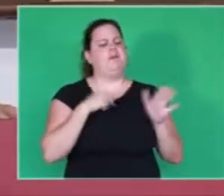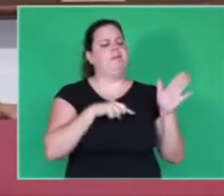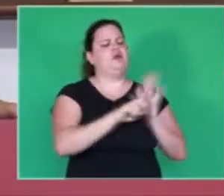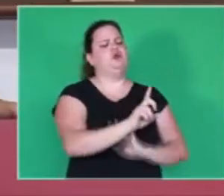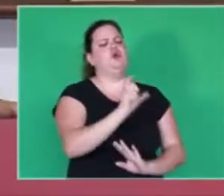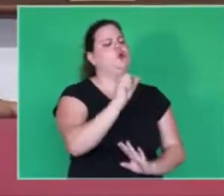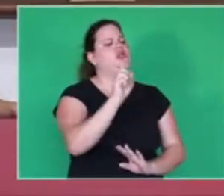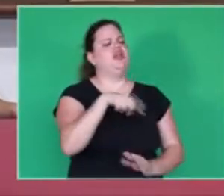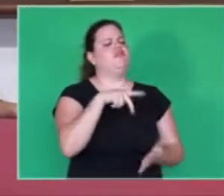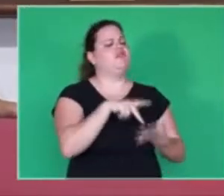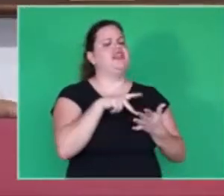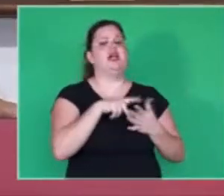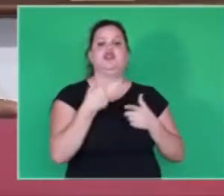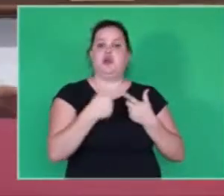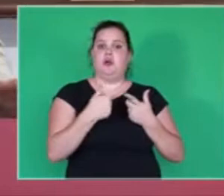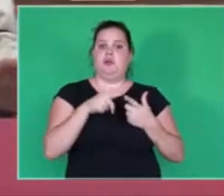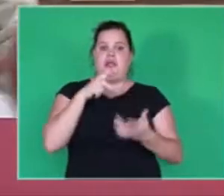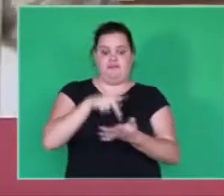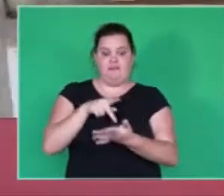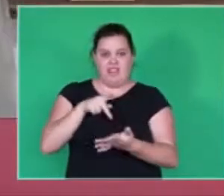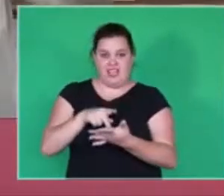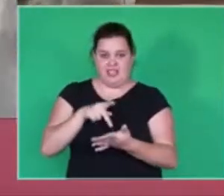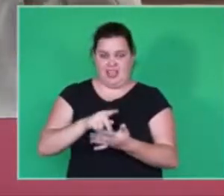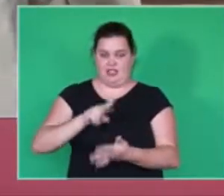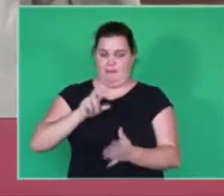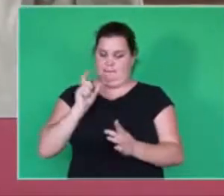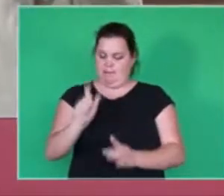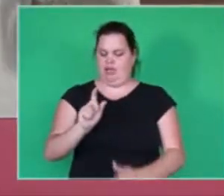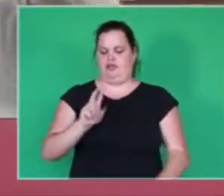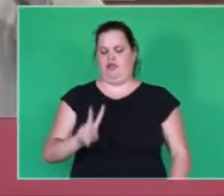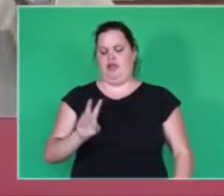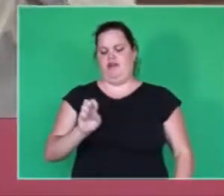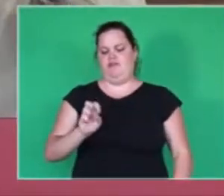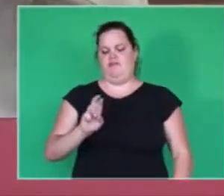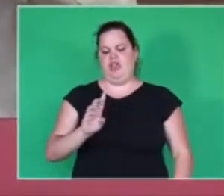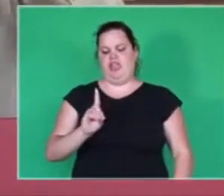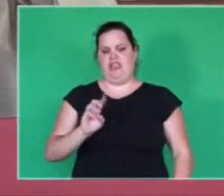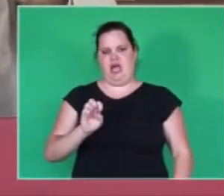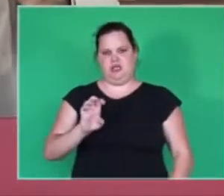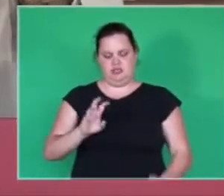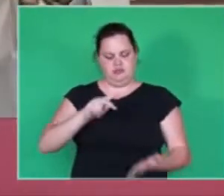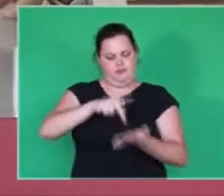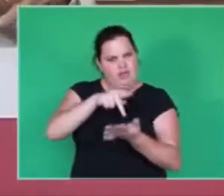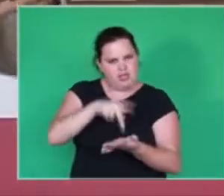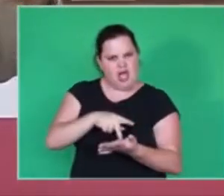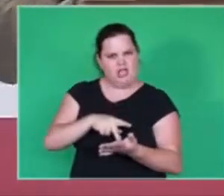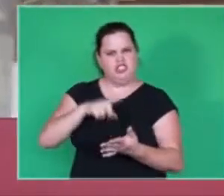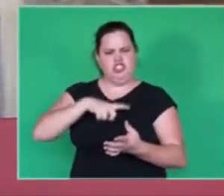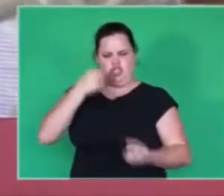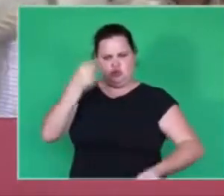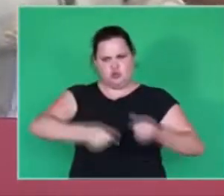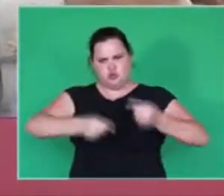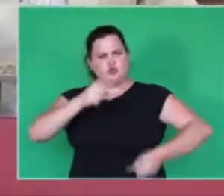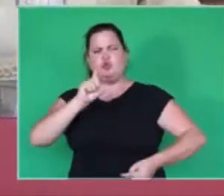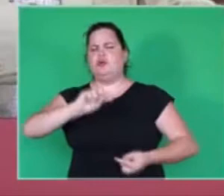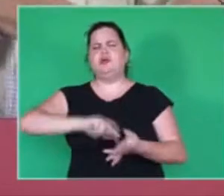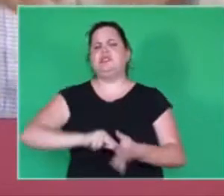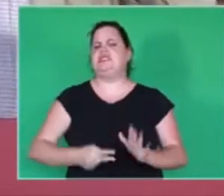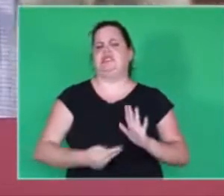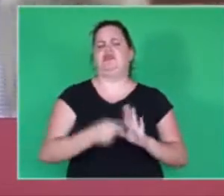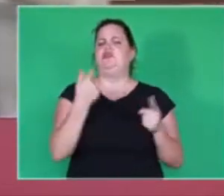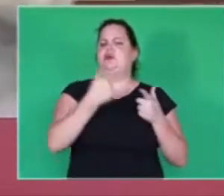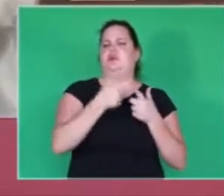because truth was something that was going around at that time. And philosophy tried